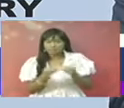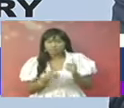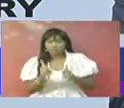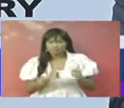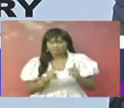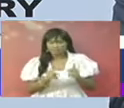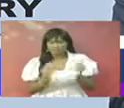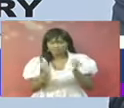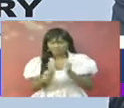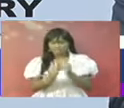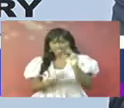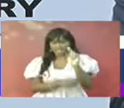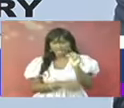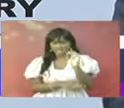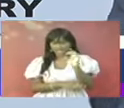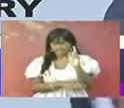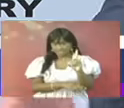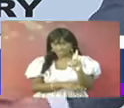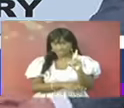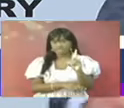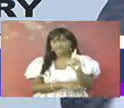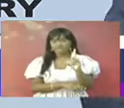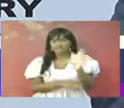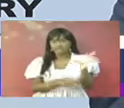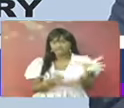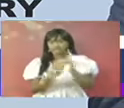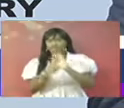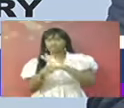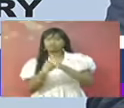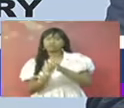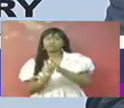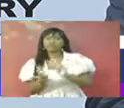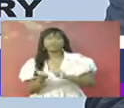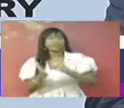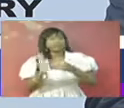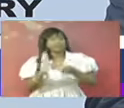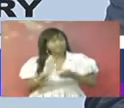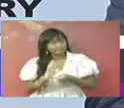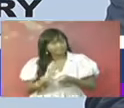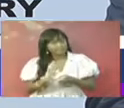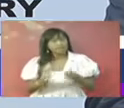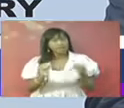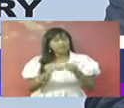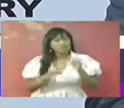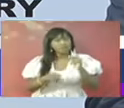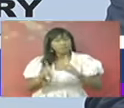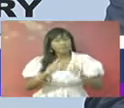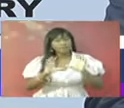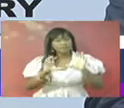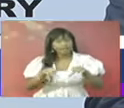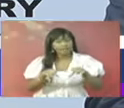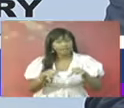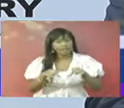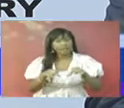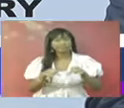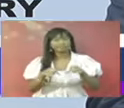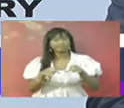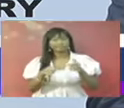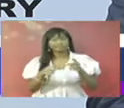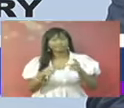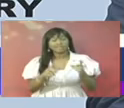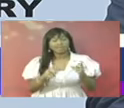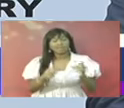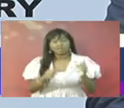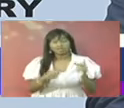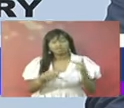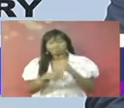of course it means that there will be a greater amount of those people having complications, and of course